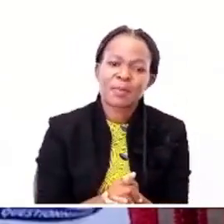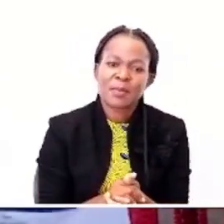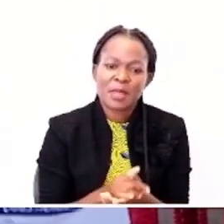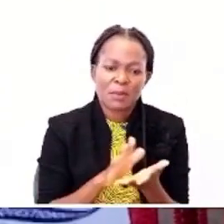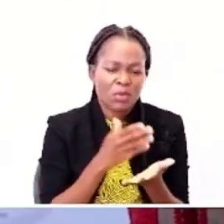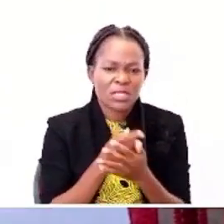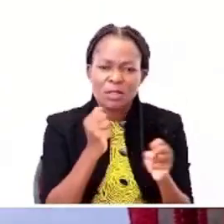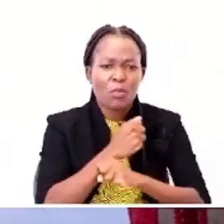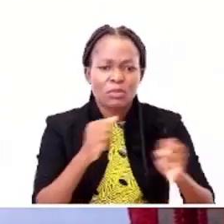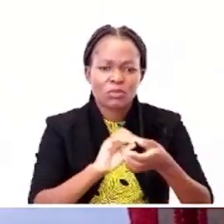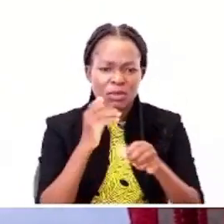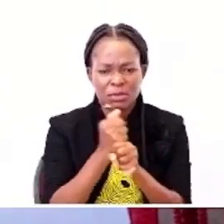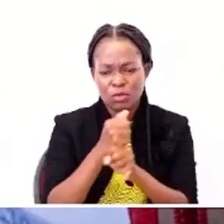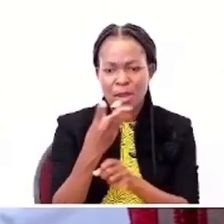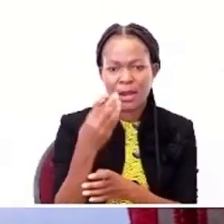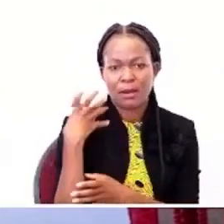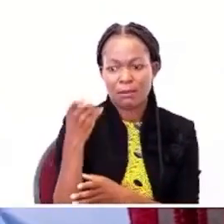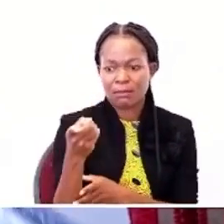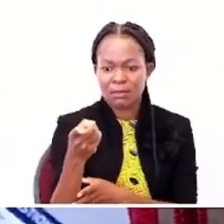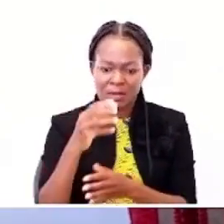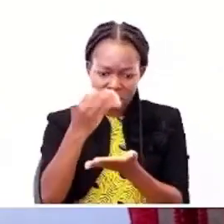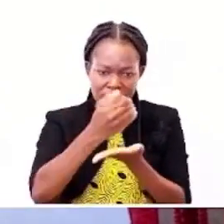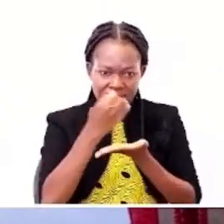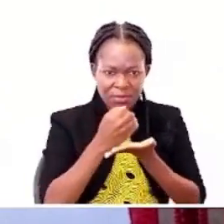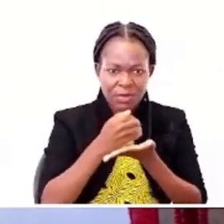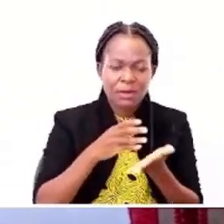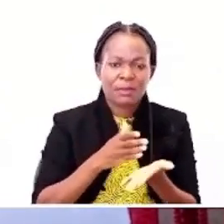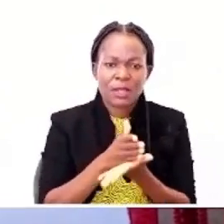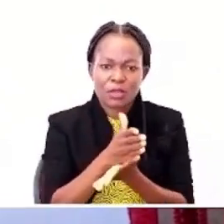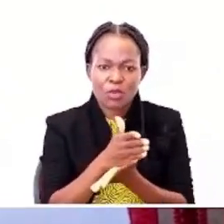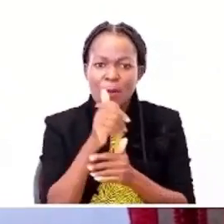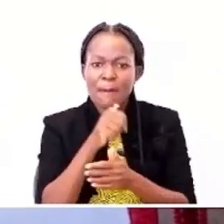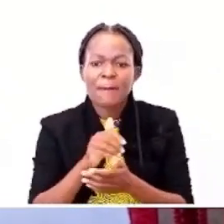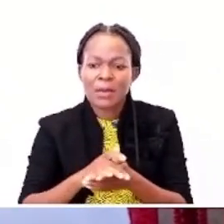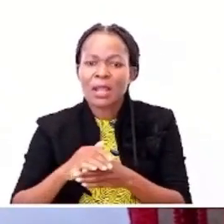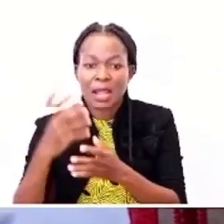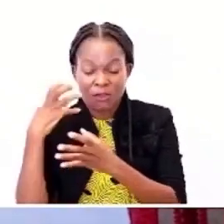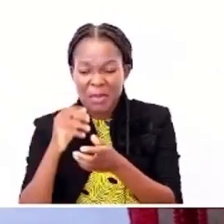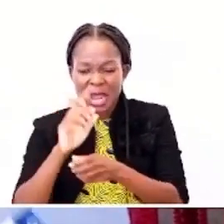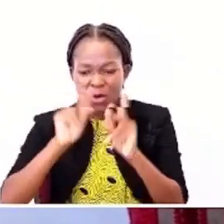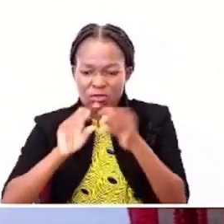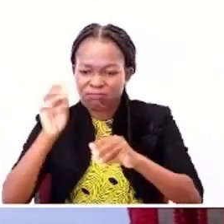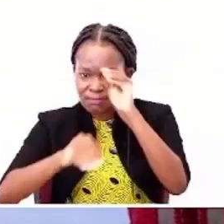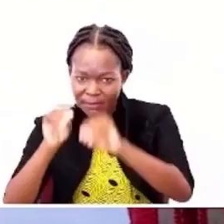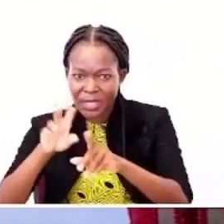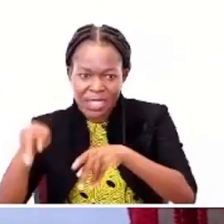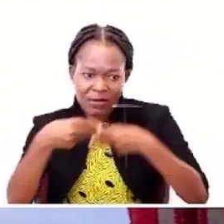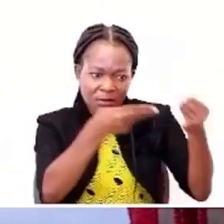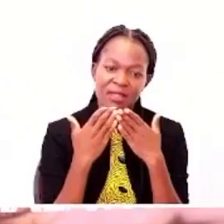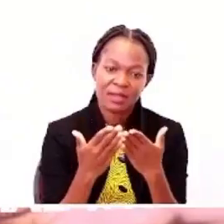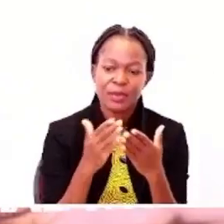cannot be using public funds which were created through a problem by the private players to attract the very same private